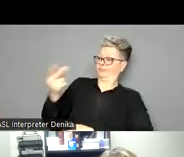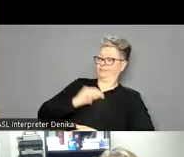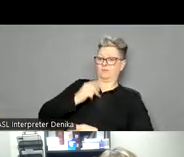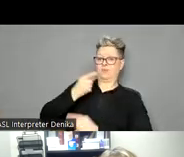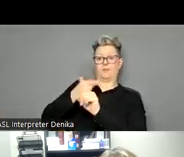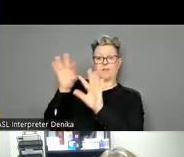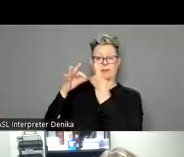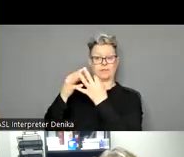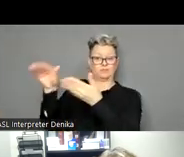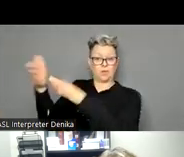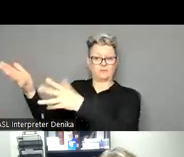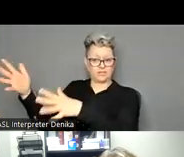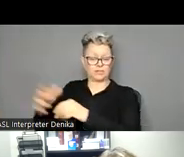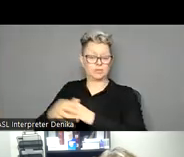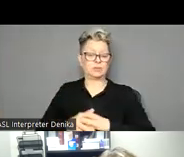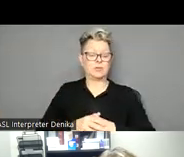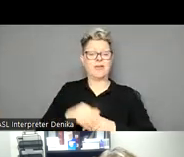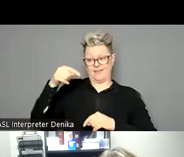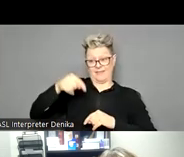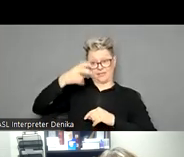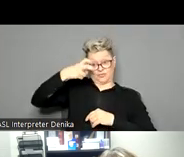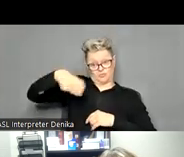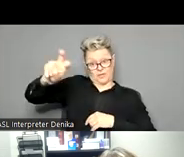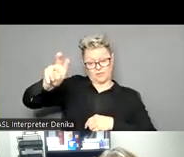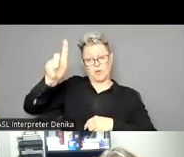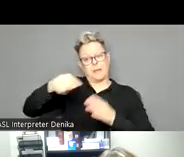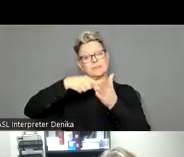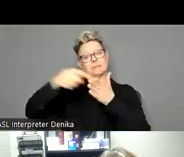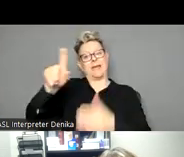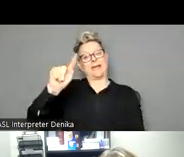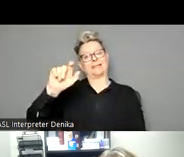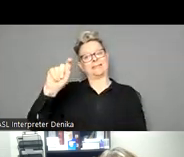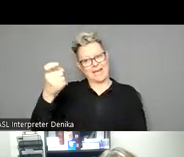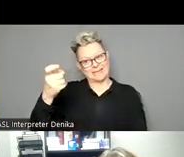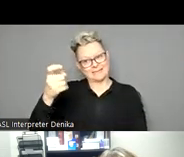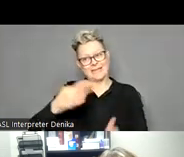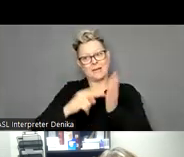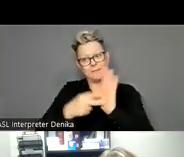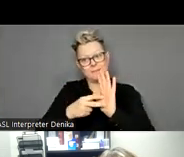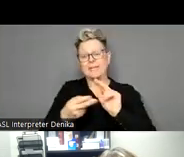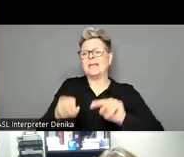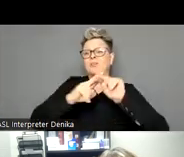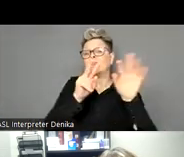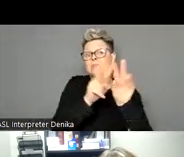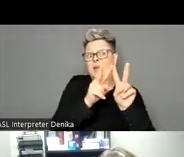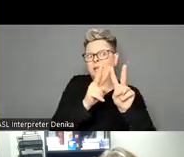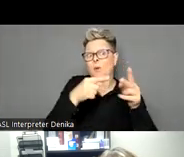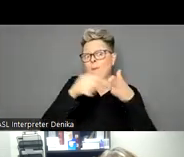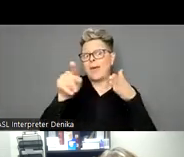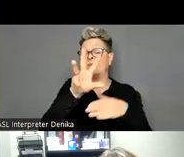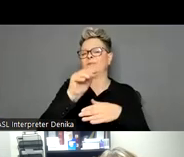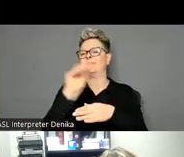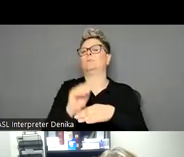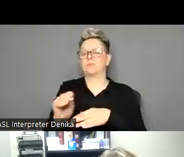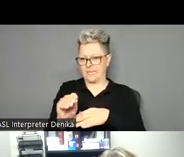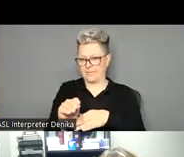when that is transferred, there will be a tax based on 50% of the increasing value of the property from when